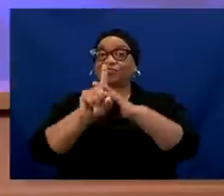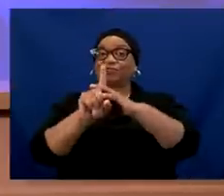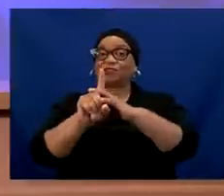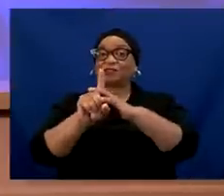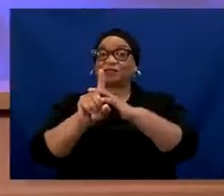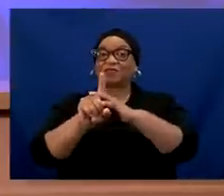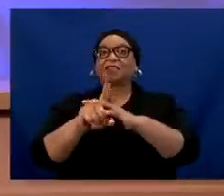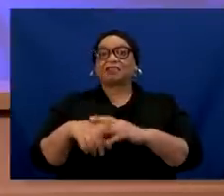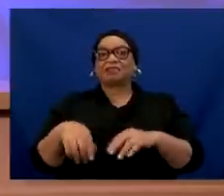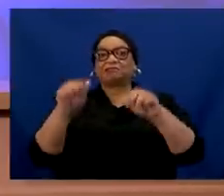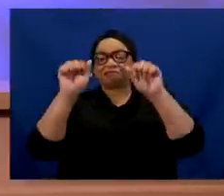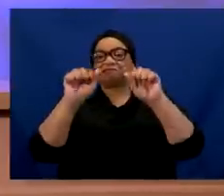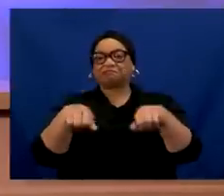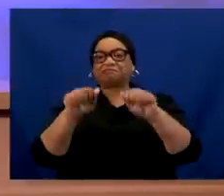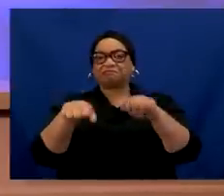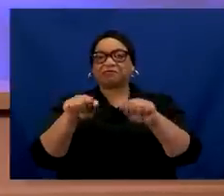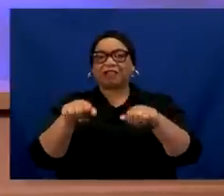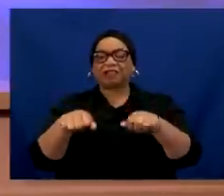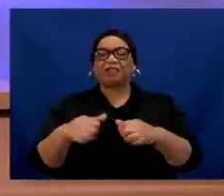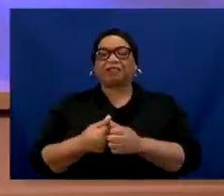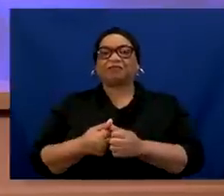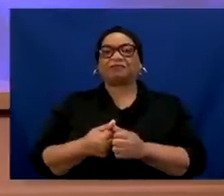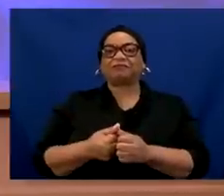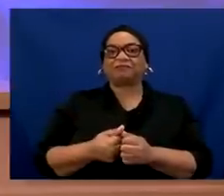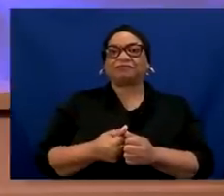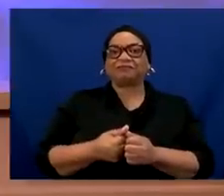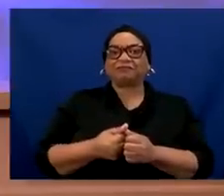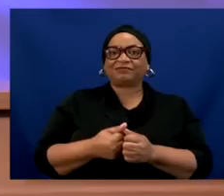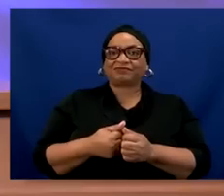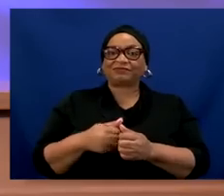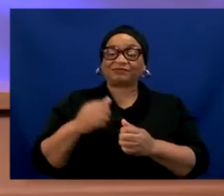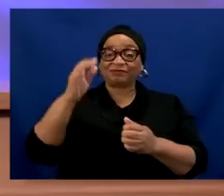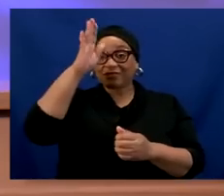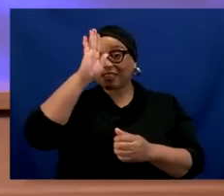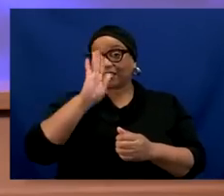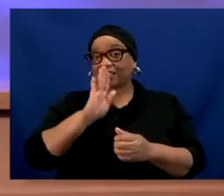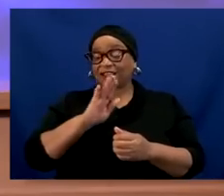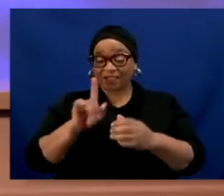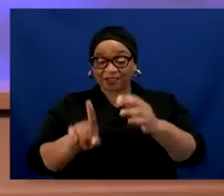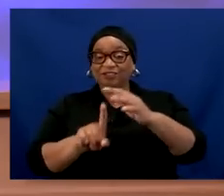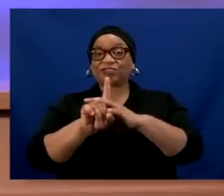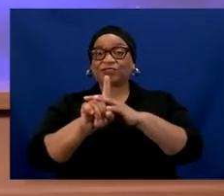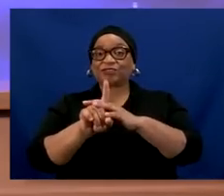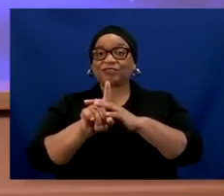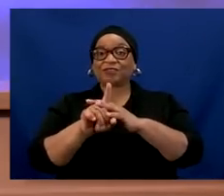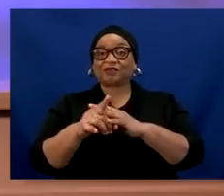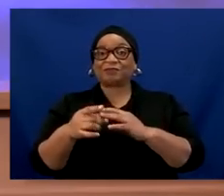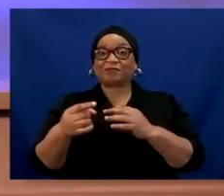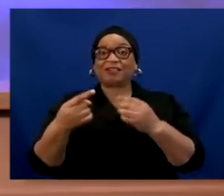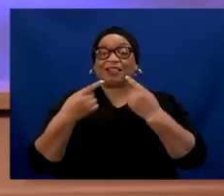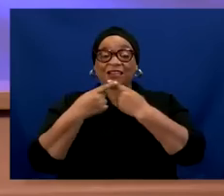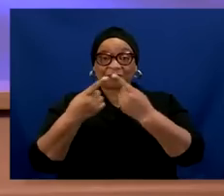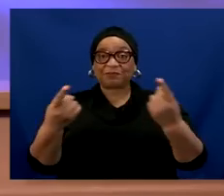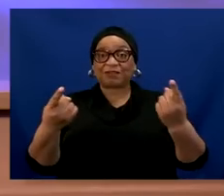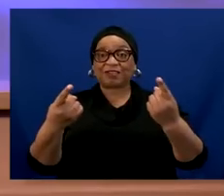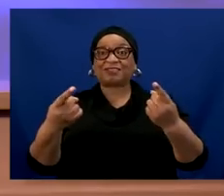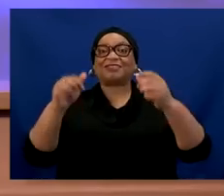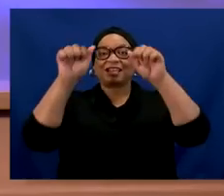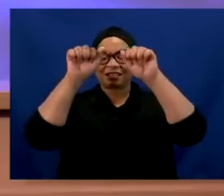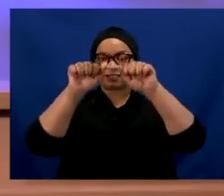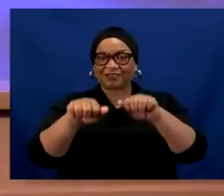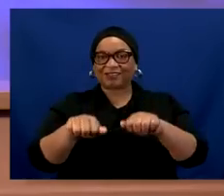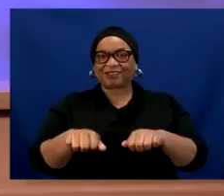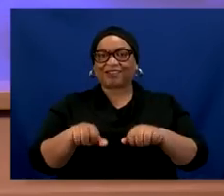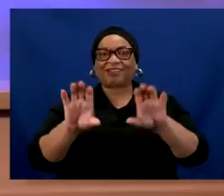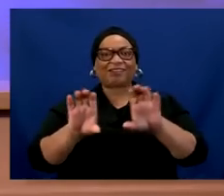it. I like that about God. God shows up and says, I can do it. I can make